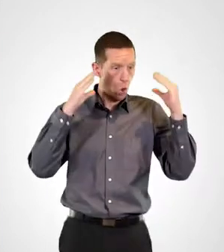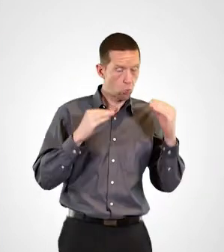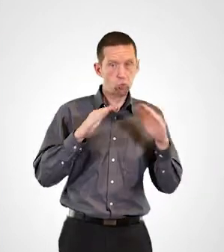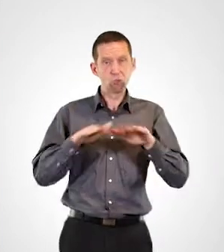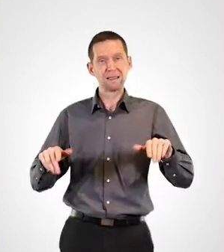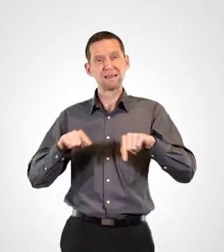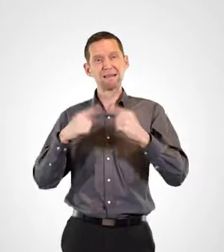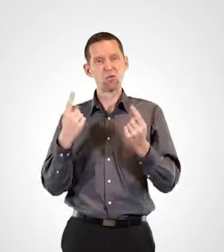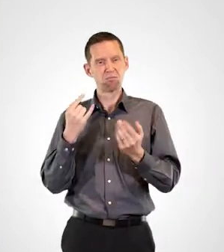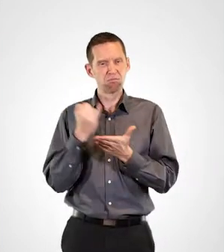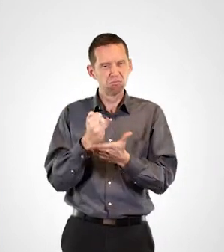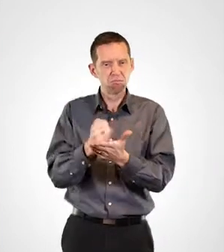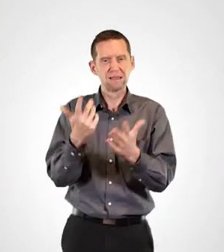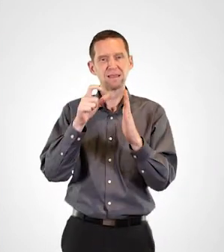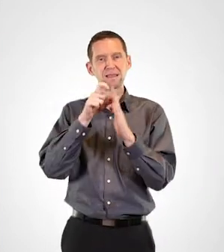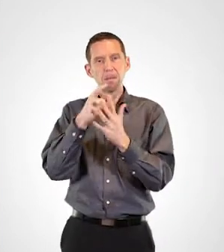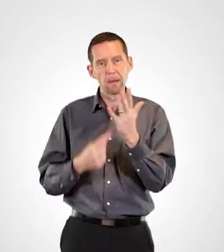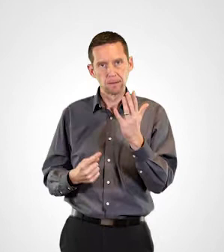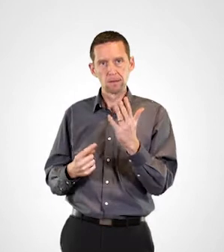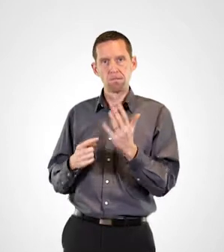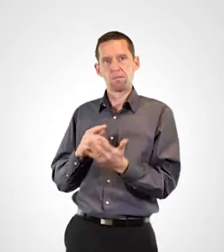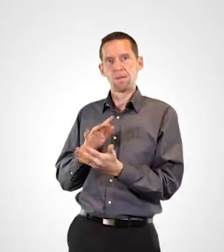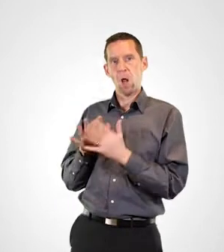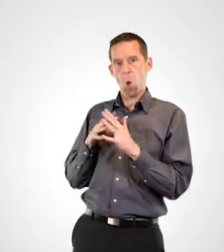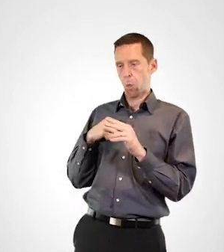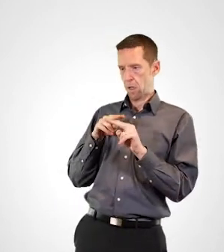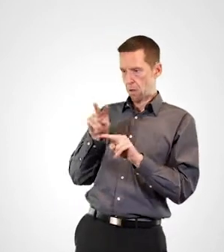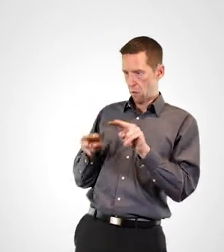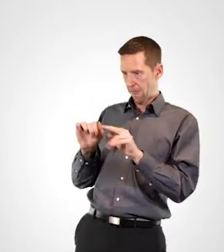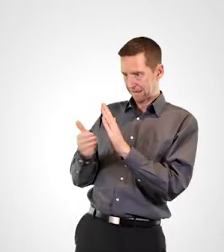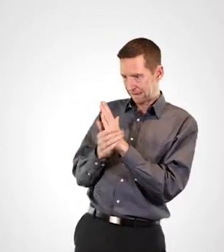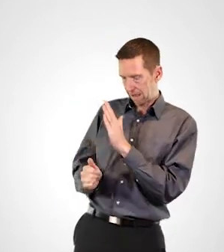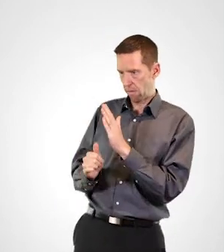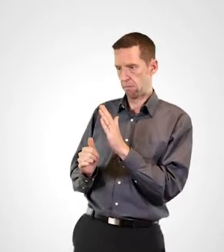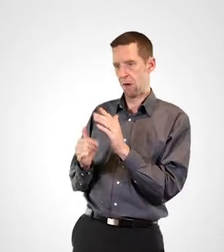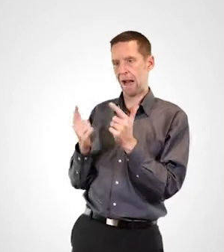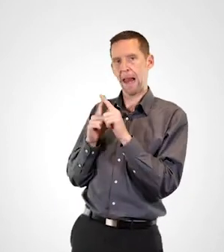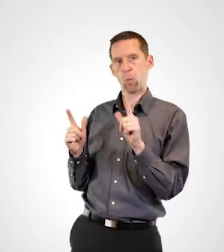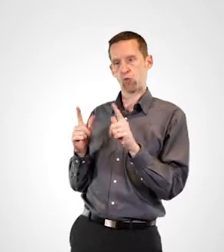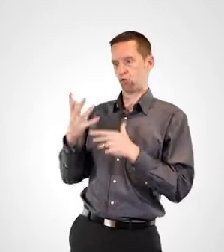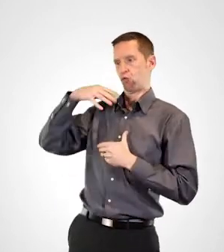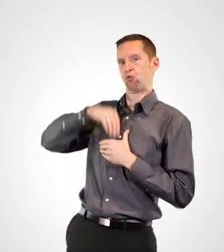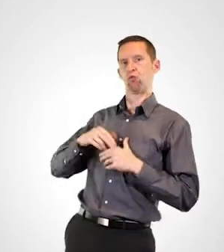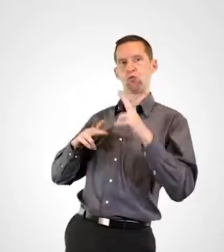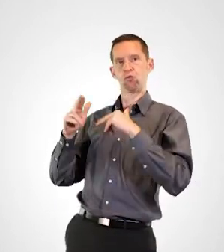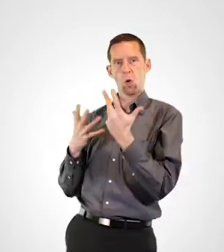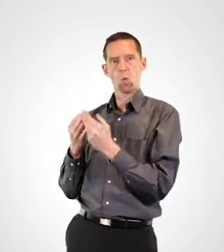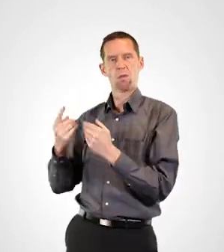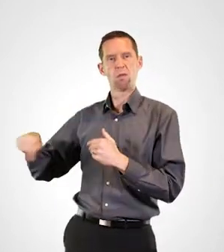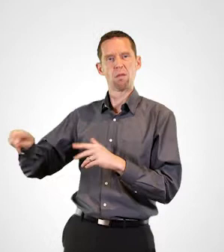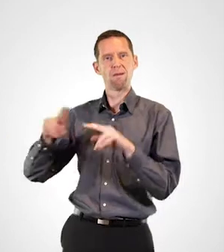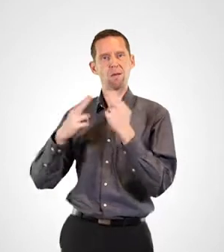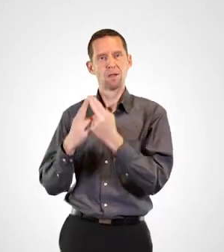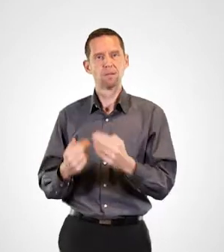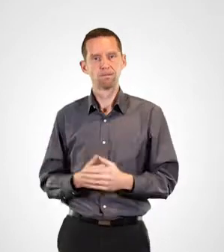children with other kinds of disorders, in measuring, in quantifying, and talking about language enrichment. The Hart and Riesli